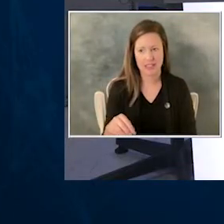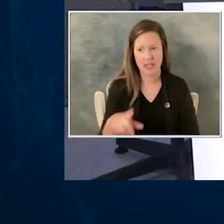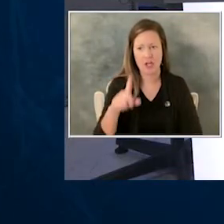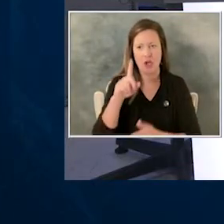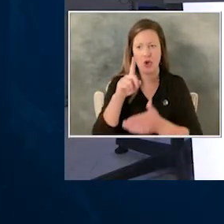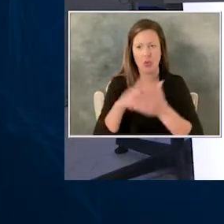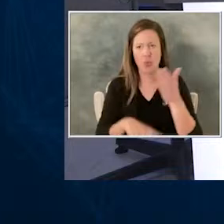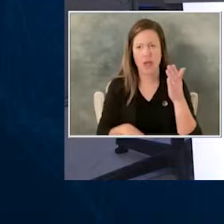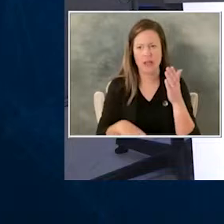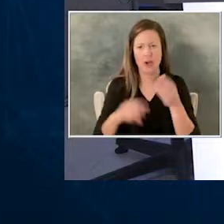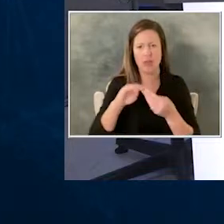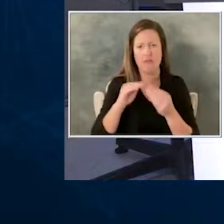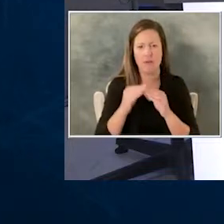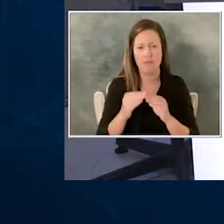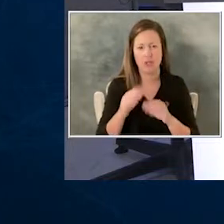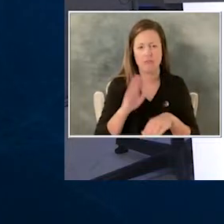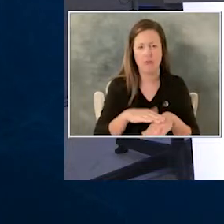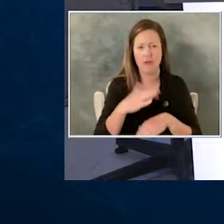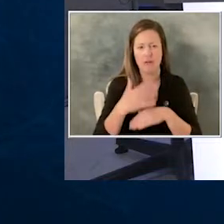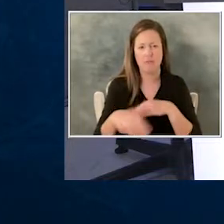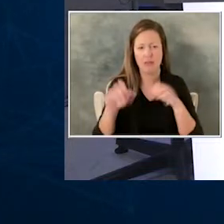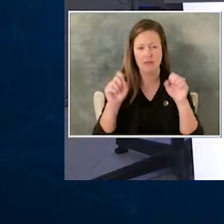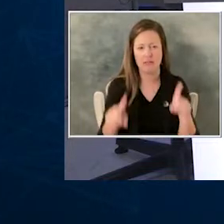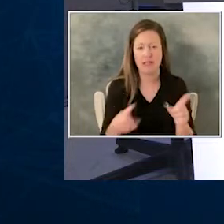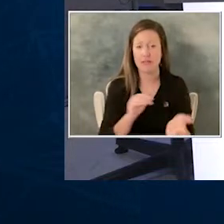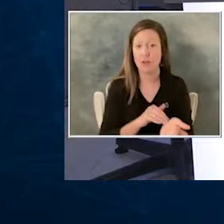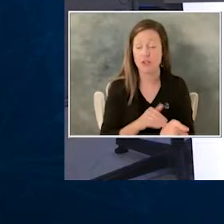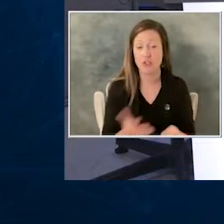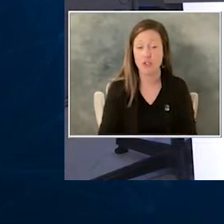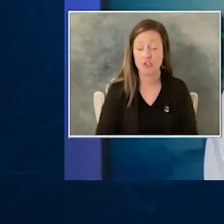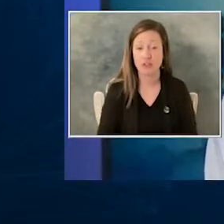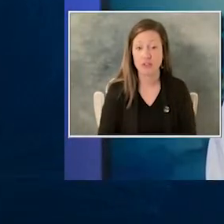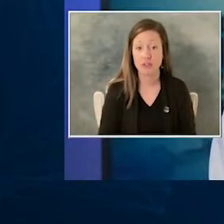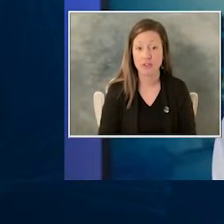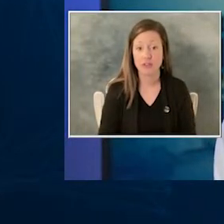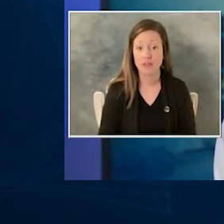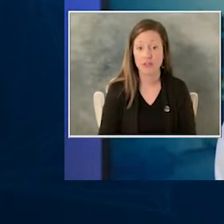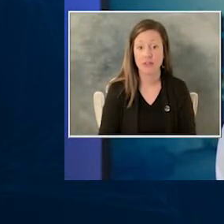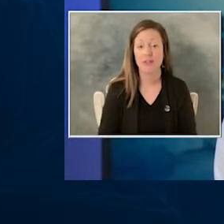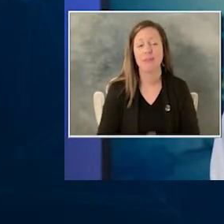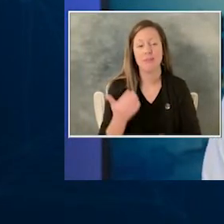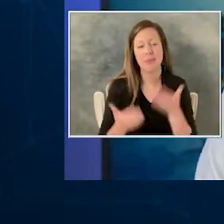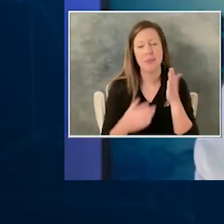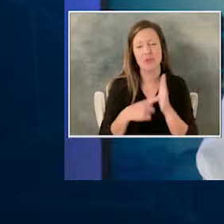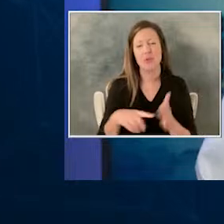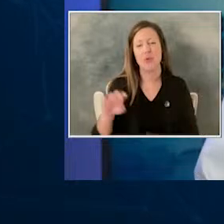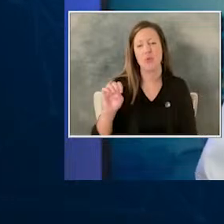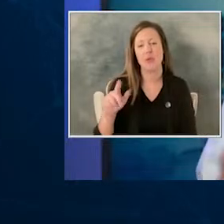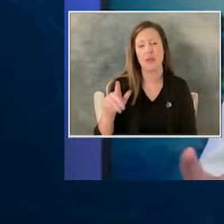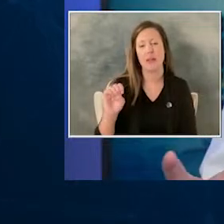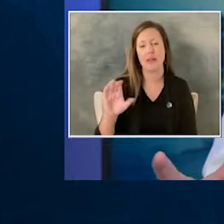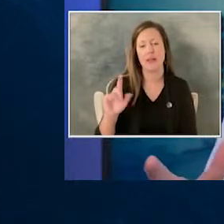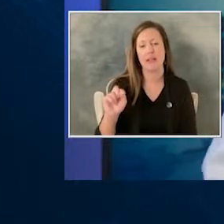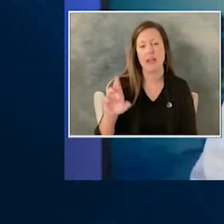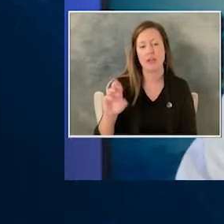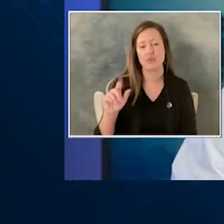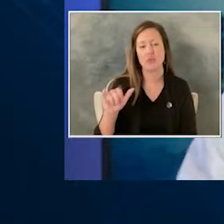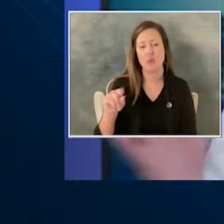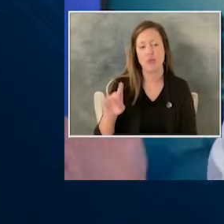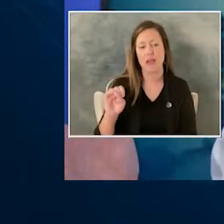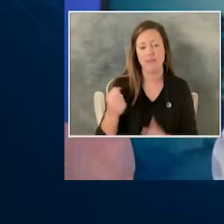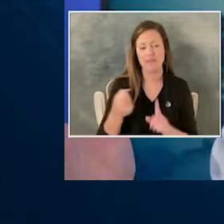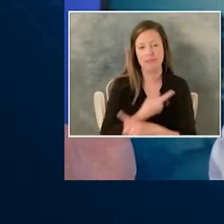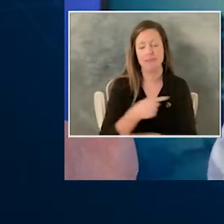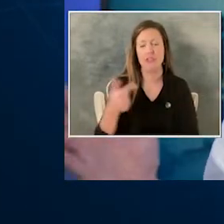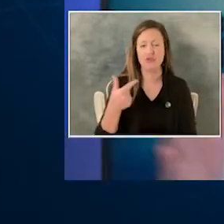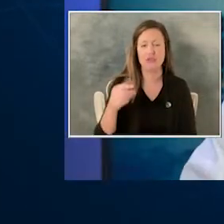blood tests? Dr. Schmidt? Probably electrolyte abnormalities. The GFR is probably the number they're looking at. It's a measure